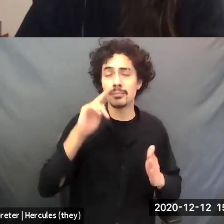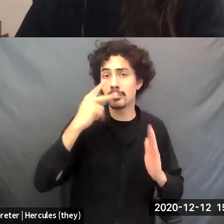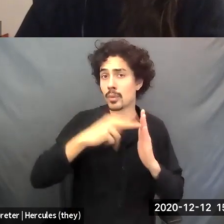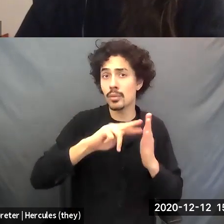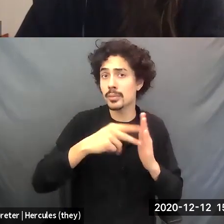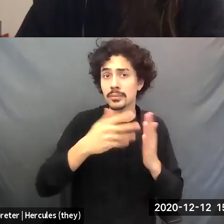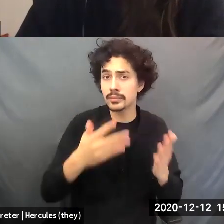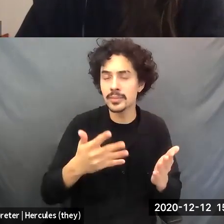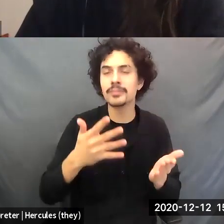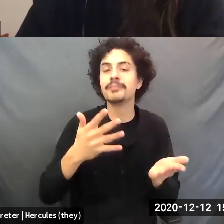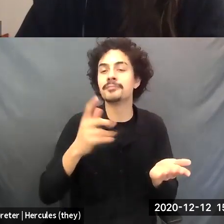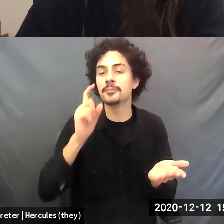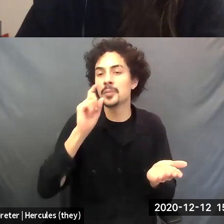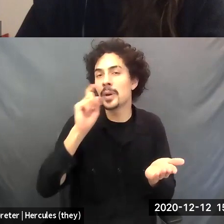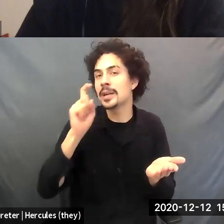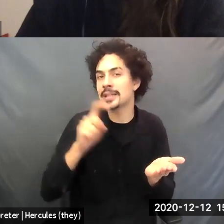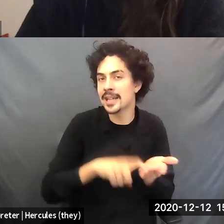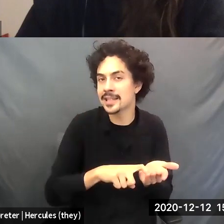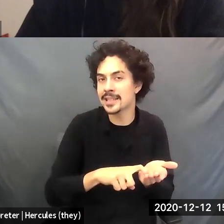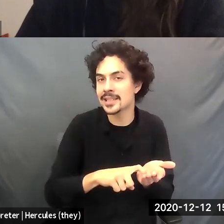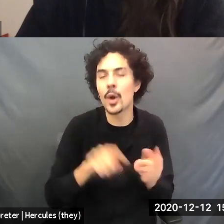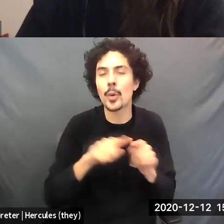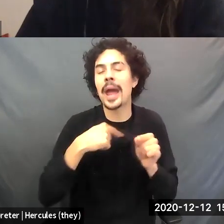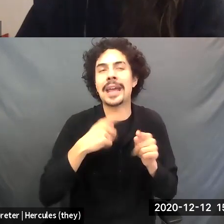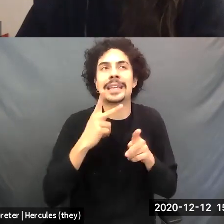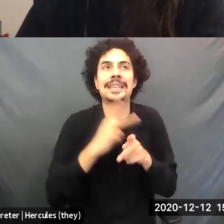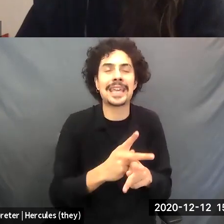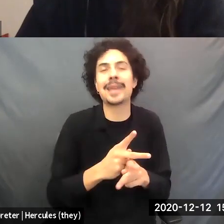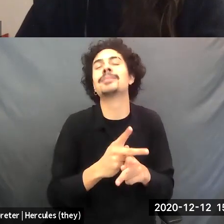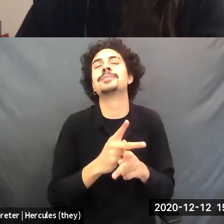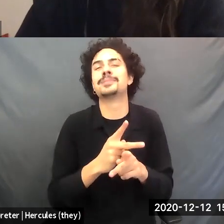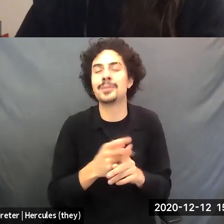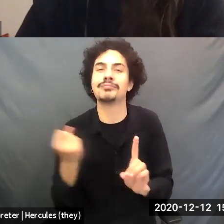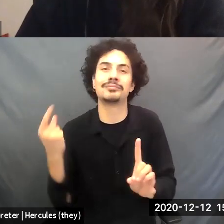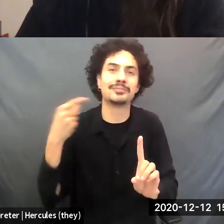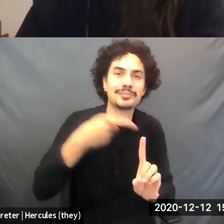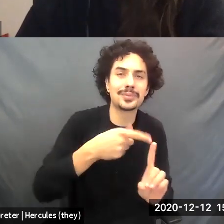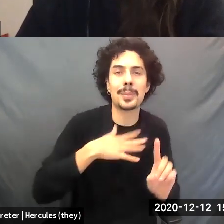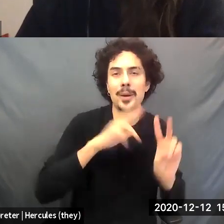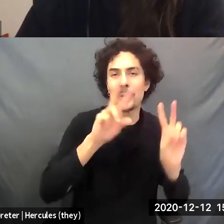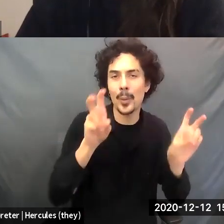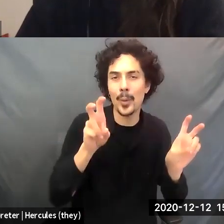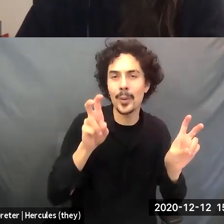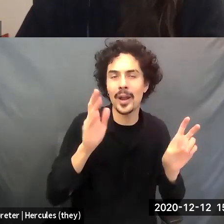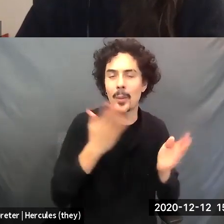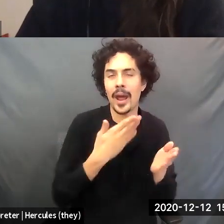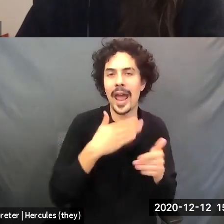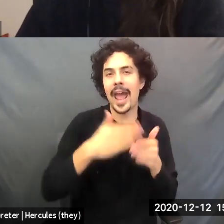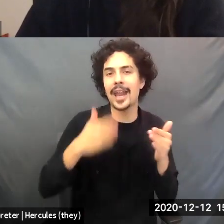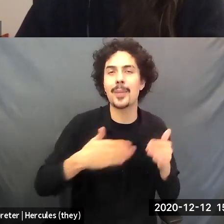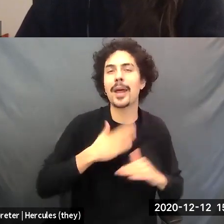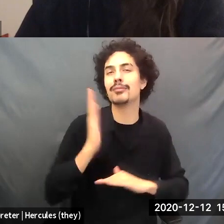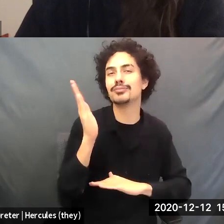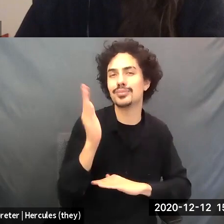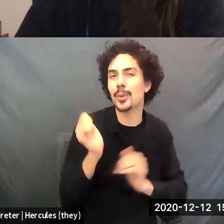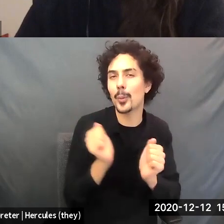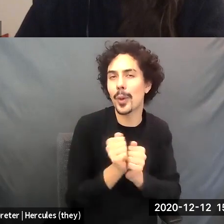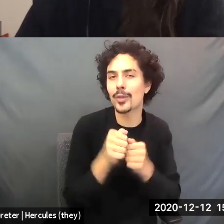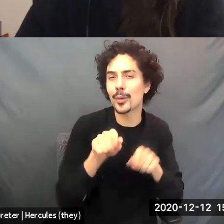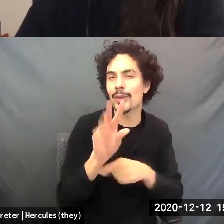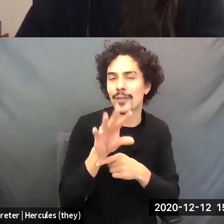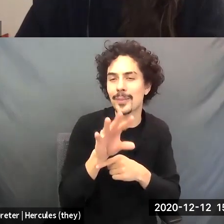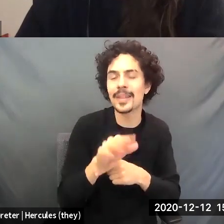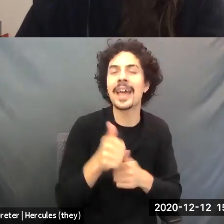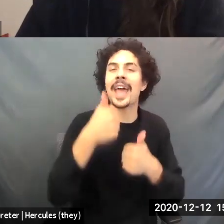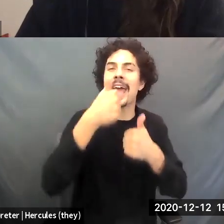I'm, I keep going back to one of the quotes that, um, I ended my narration with, and that is that, um, every